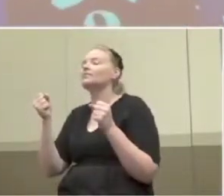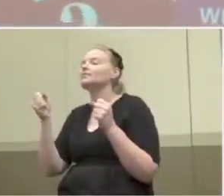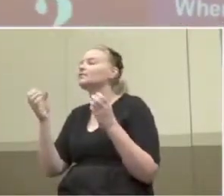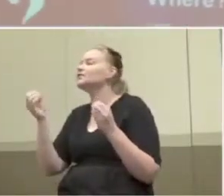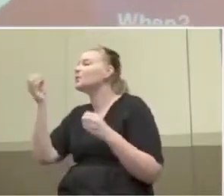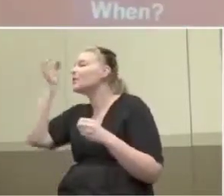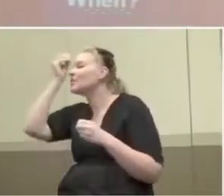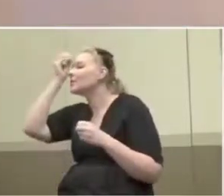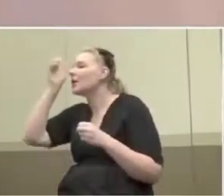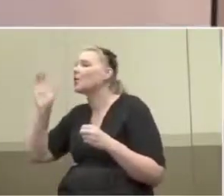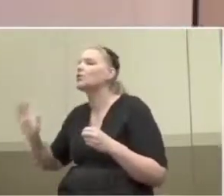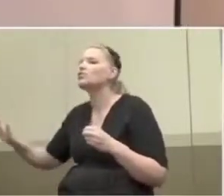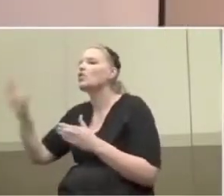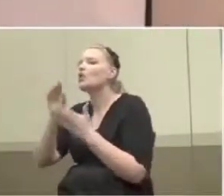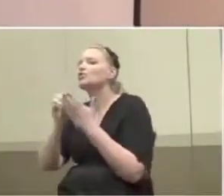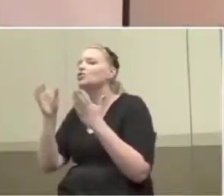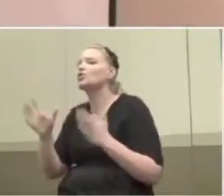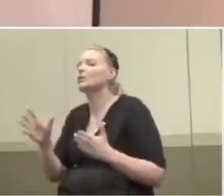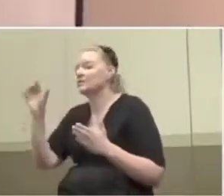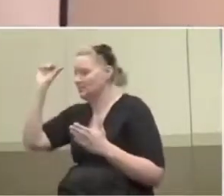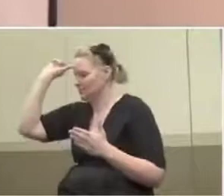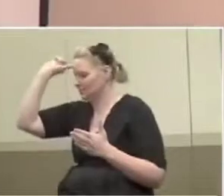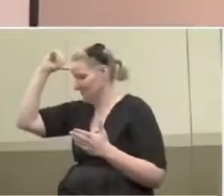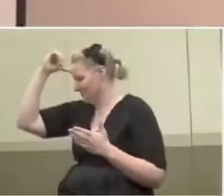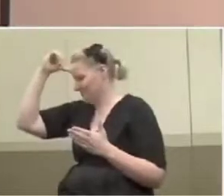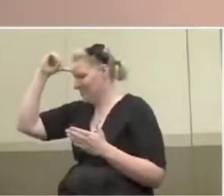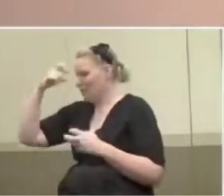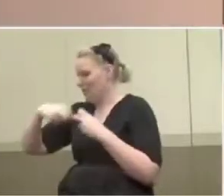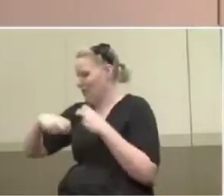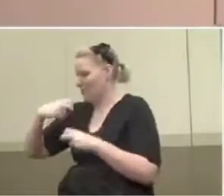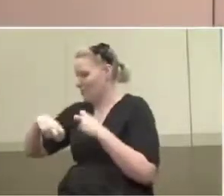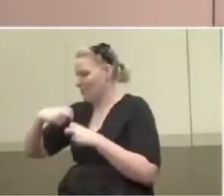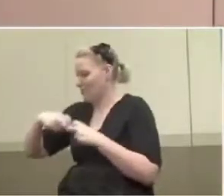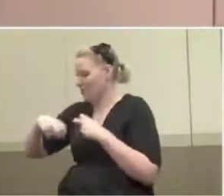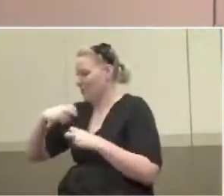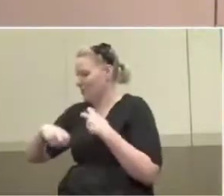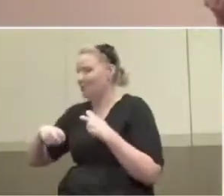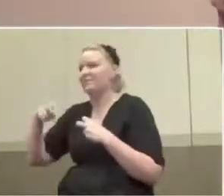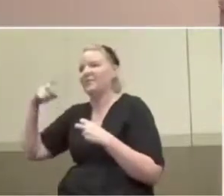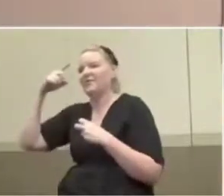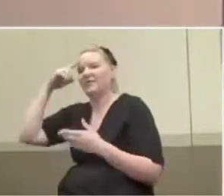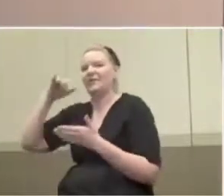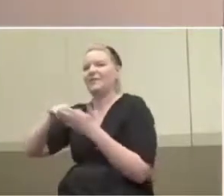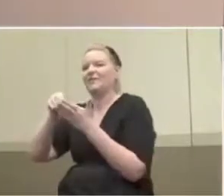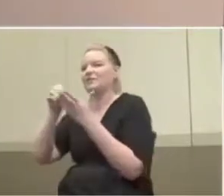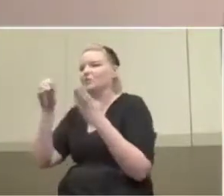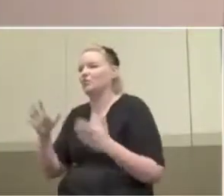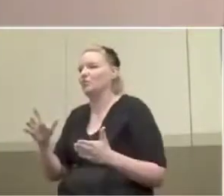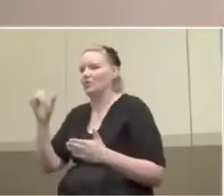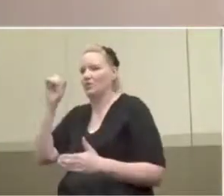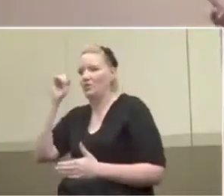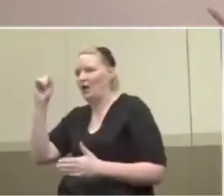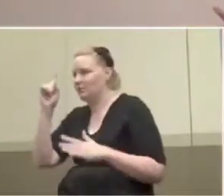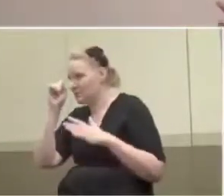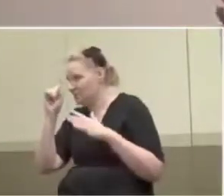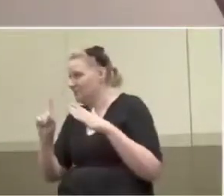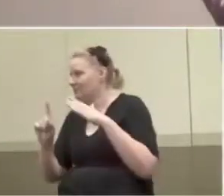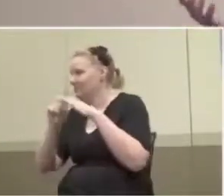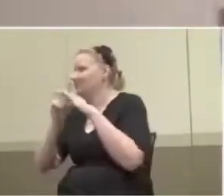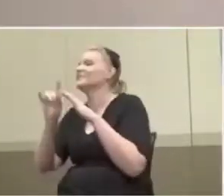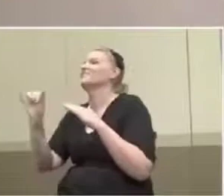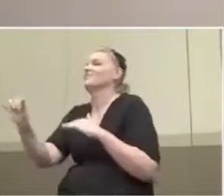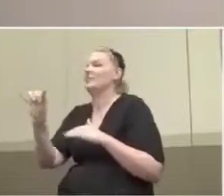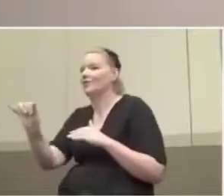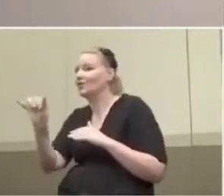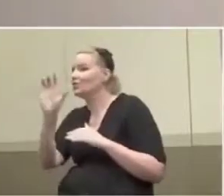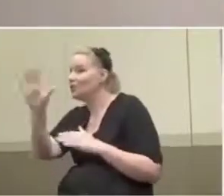problem student is. I'm going to give you a minute to kind of think about the one student or adult or person in your family, because